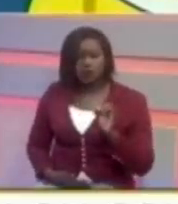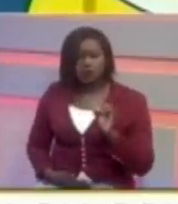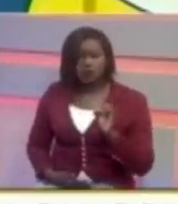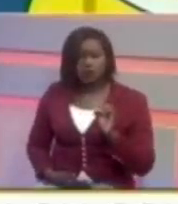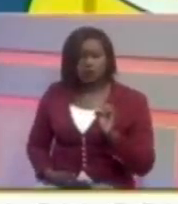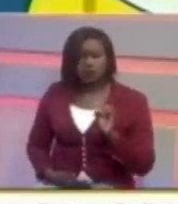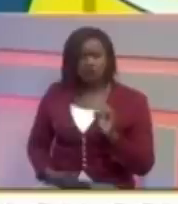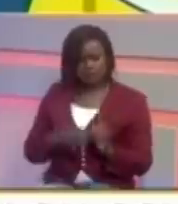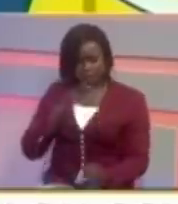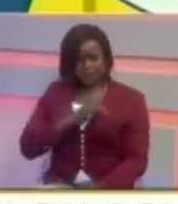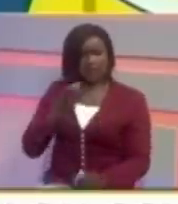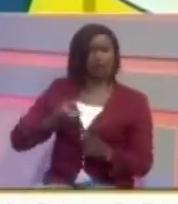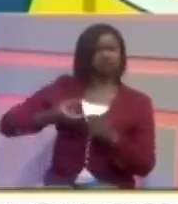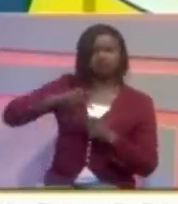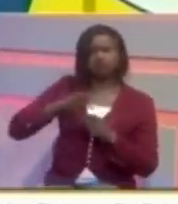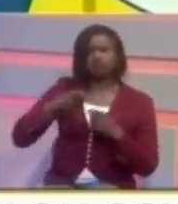getting salary increase